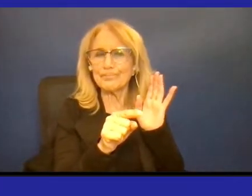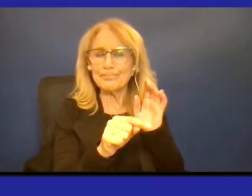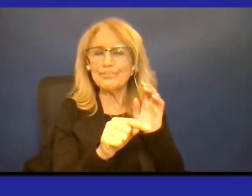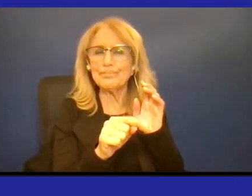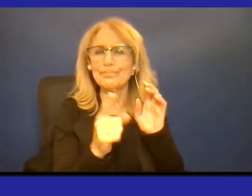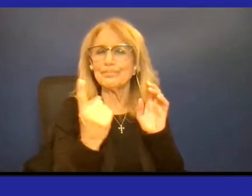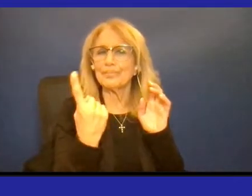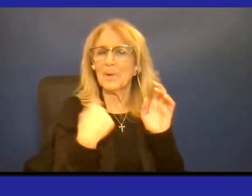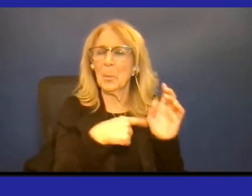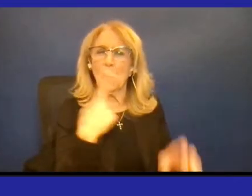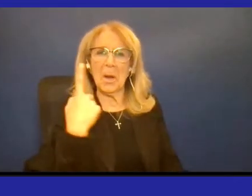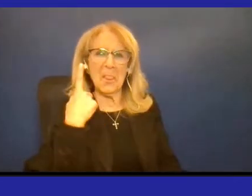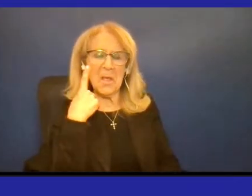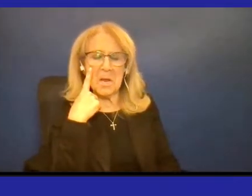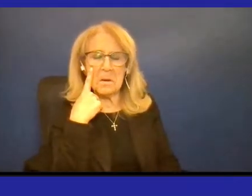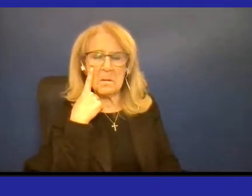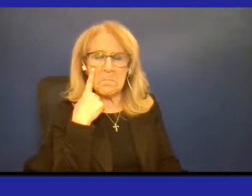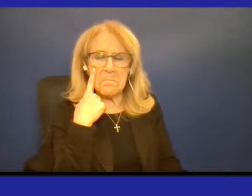that